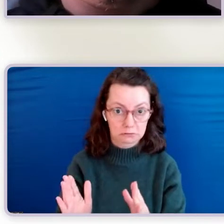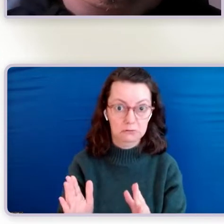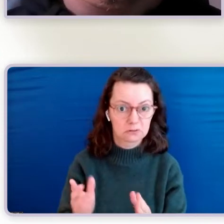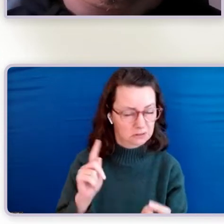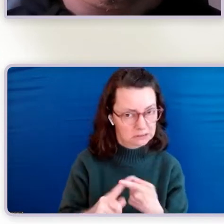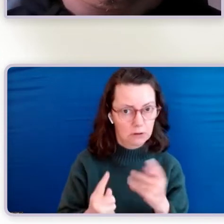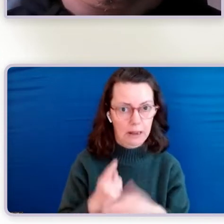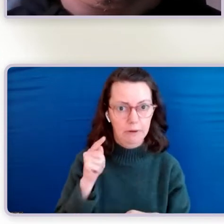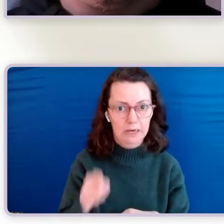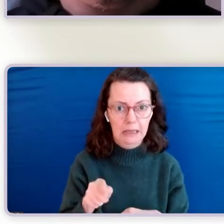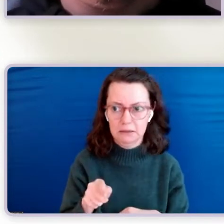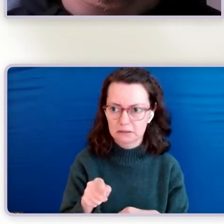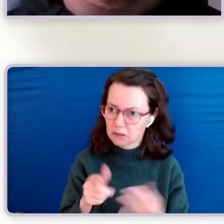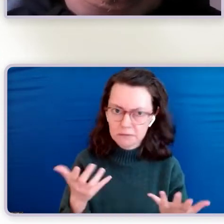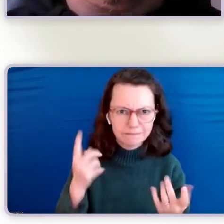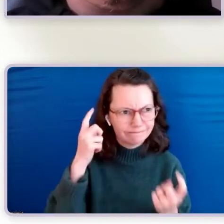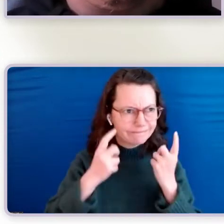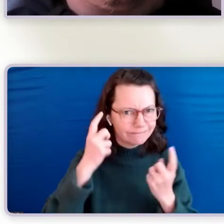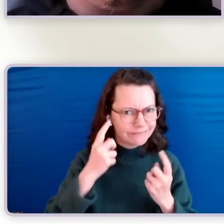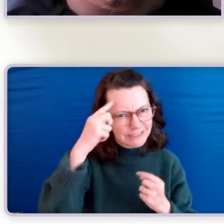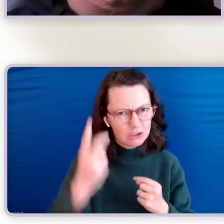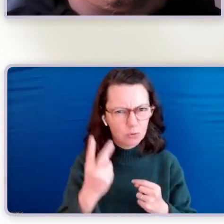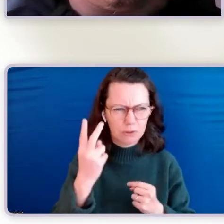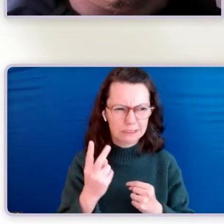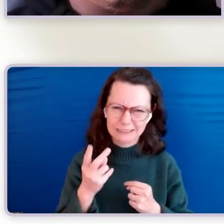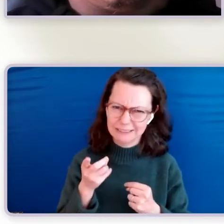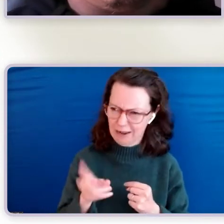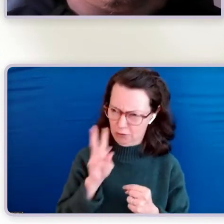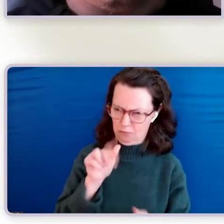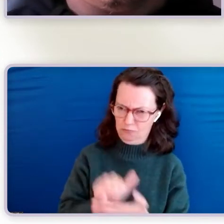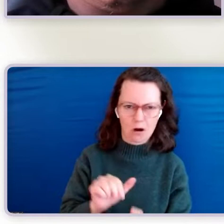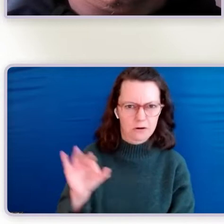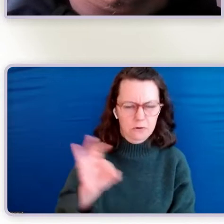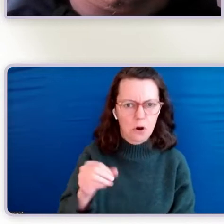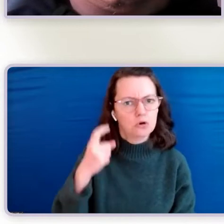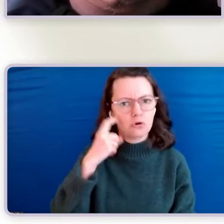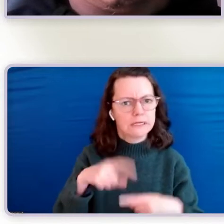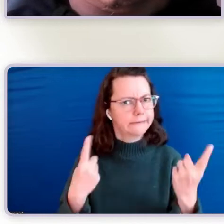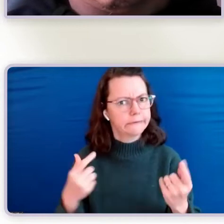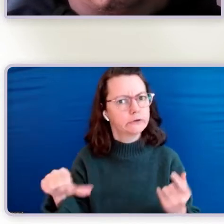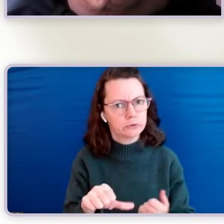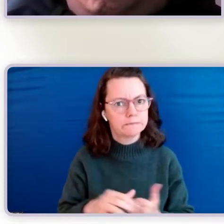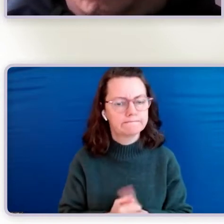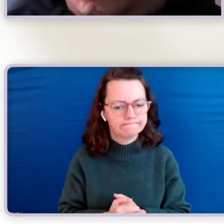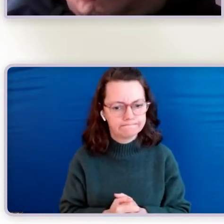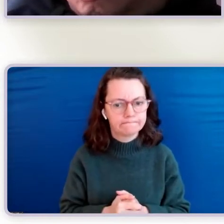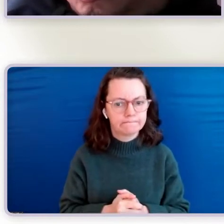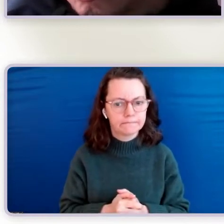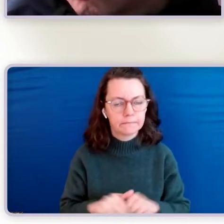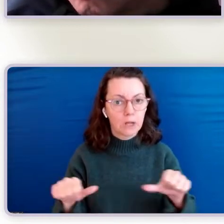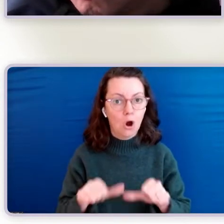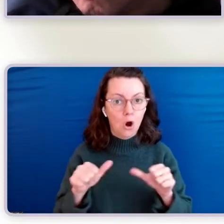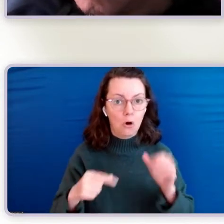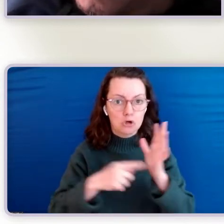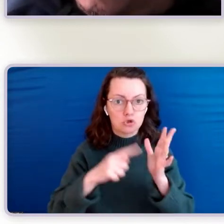significant work on a different kind of approach. So we've got a kind of good to-do list for